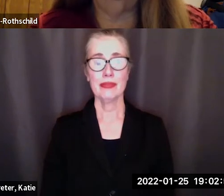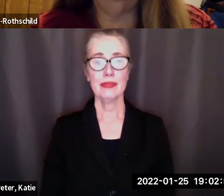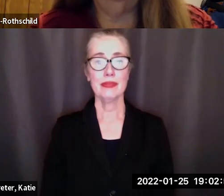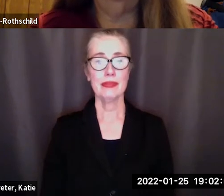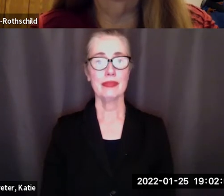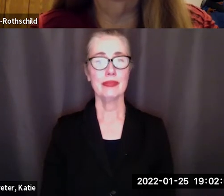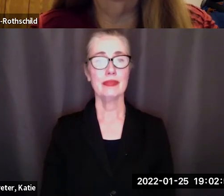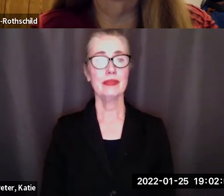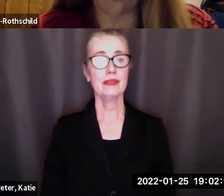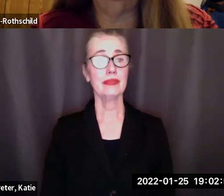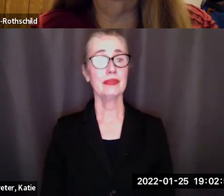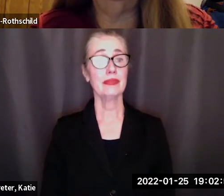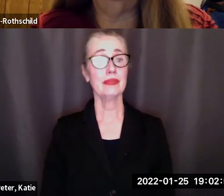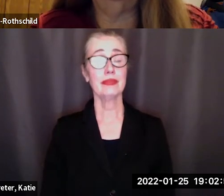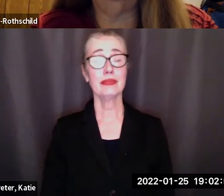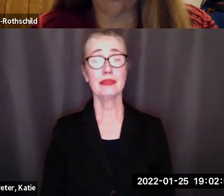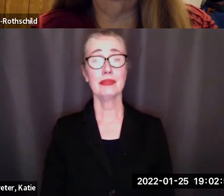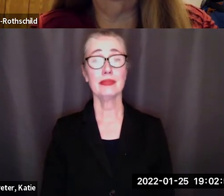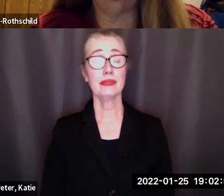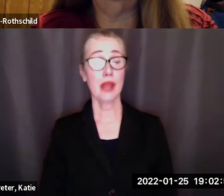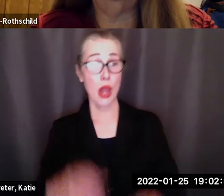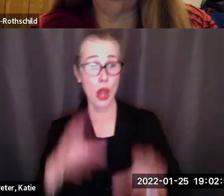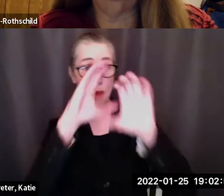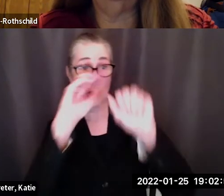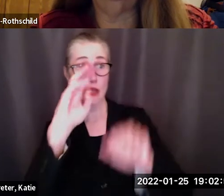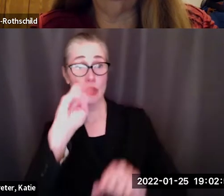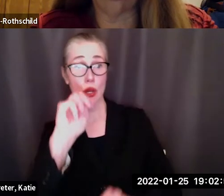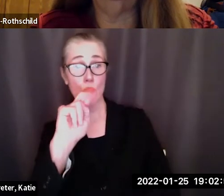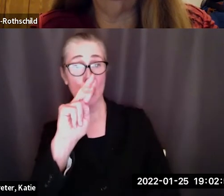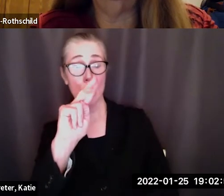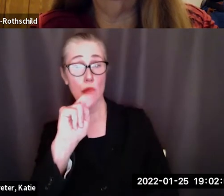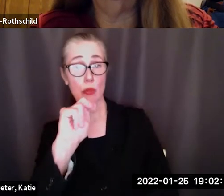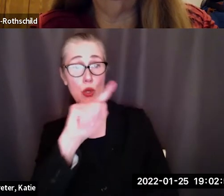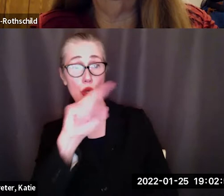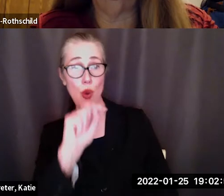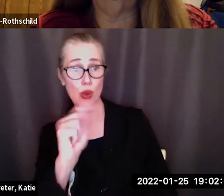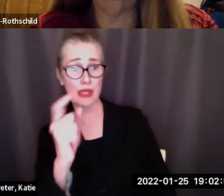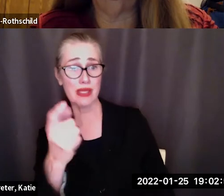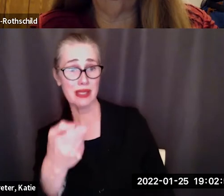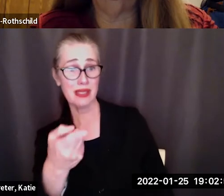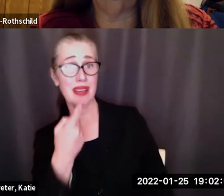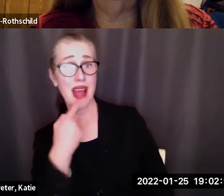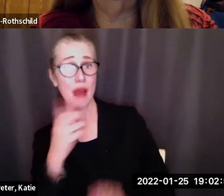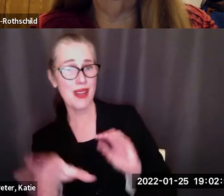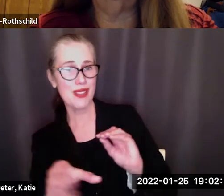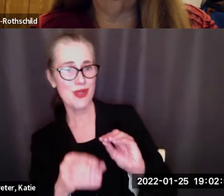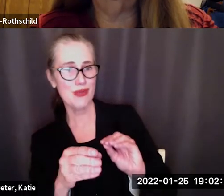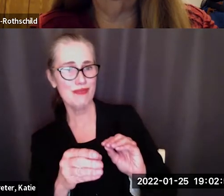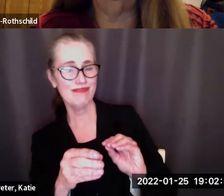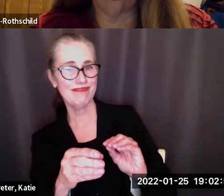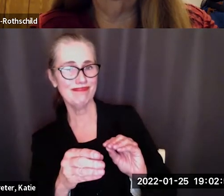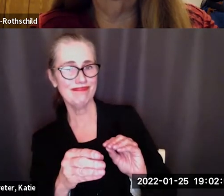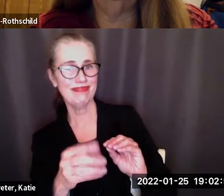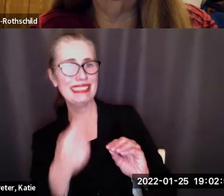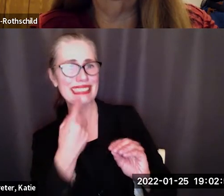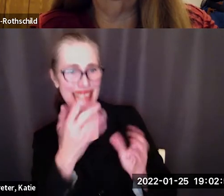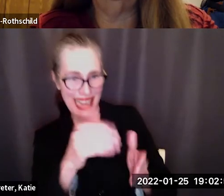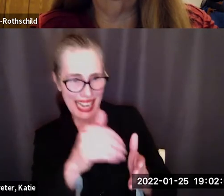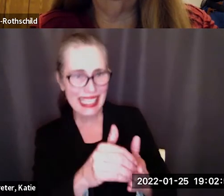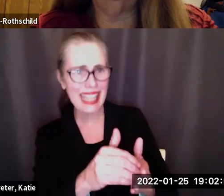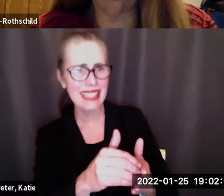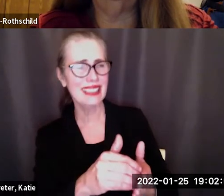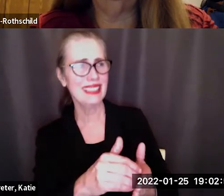president munoz if i may jump in for a second i just want to also reiterate my